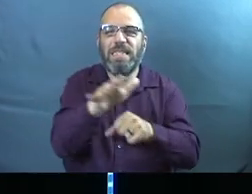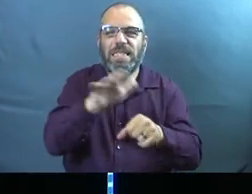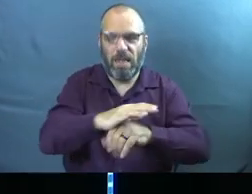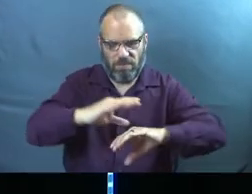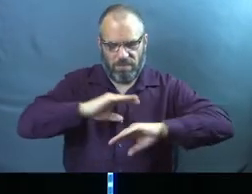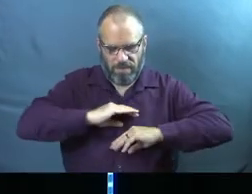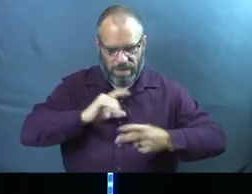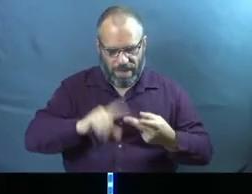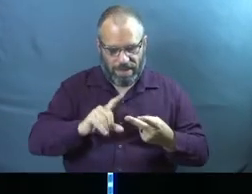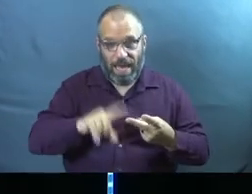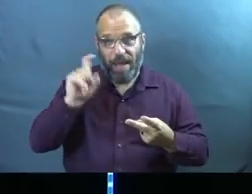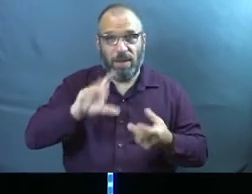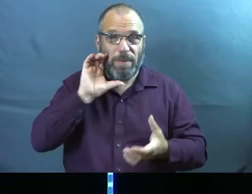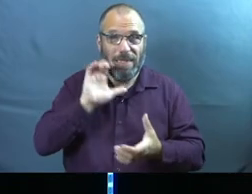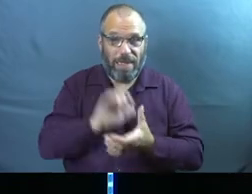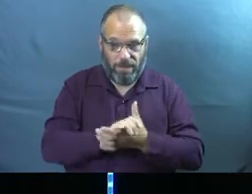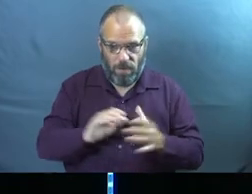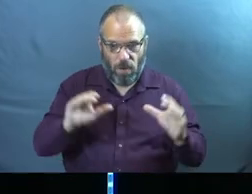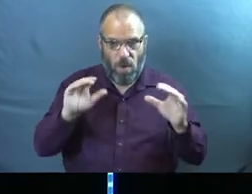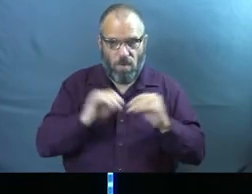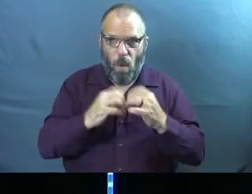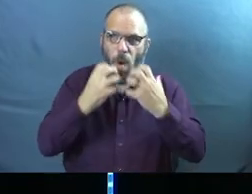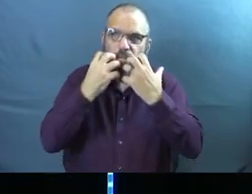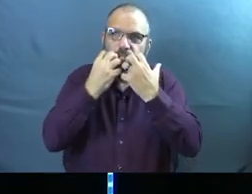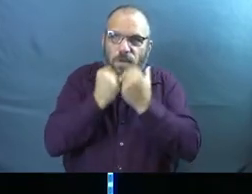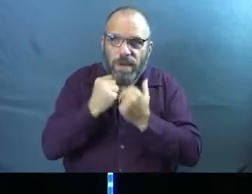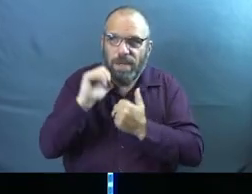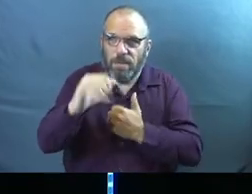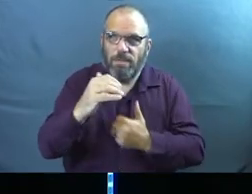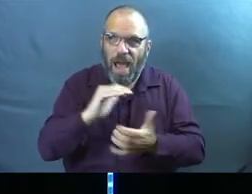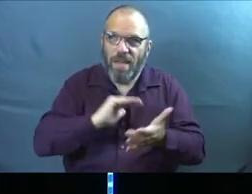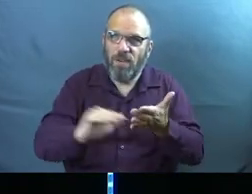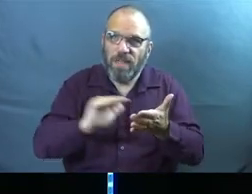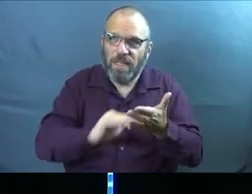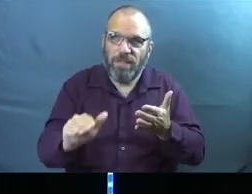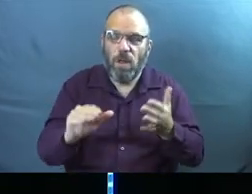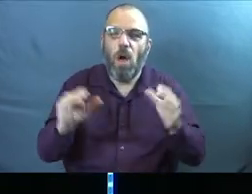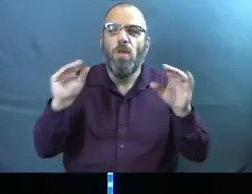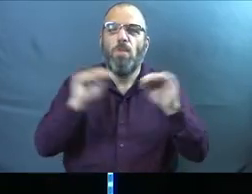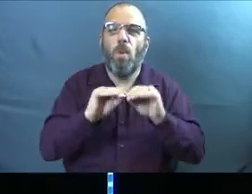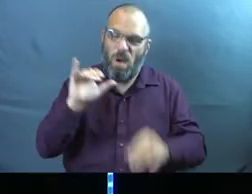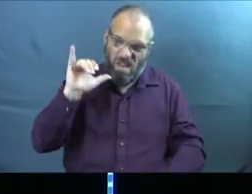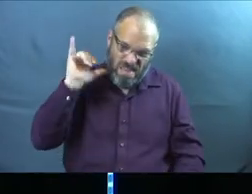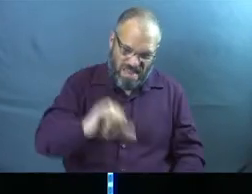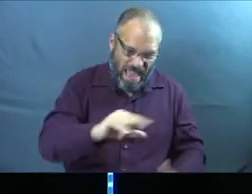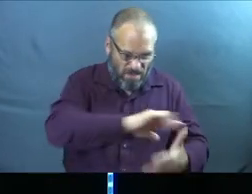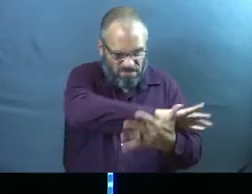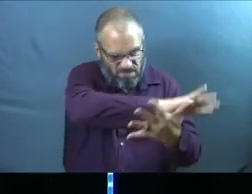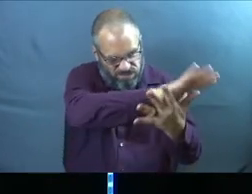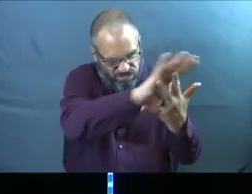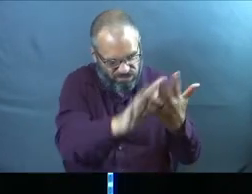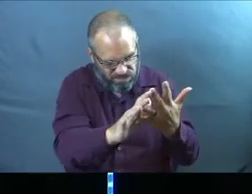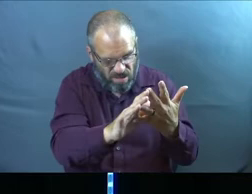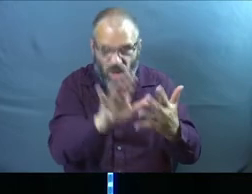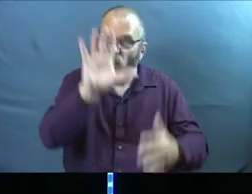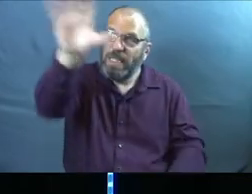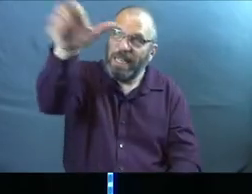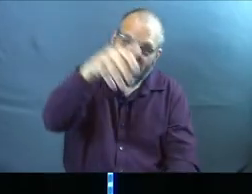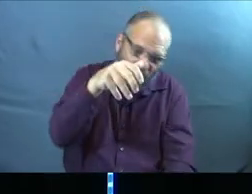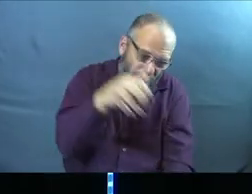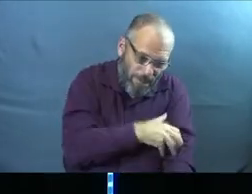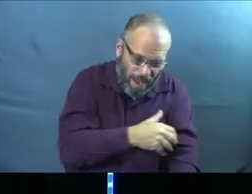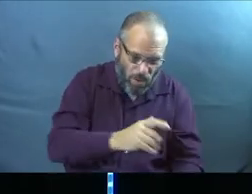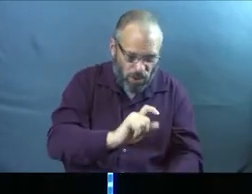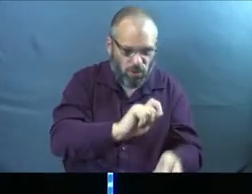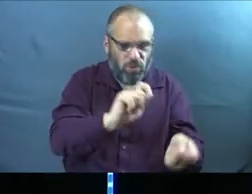And I had to believe that the more I embraced that in my forgiveness, the more that was going to be God's power in my life